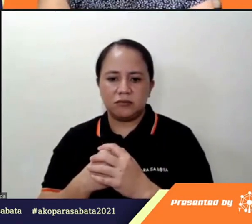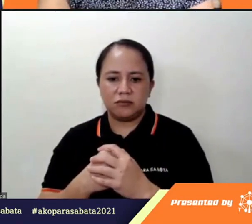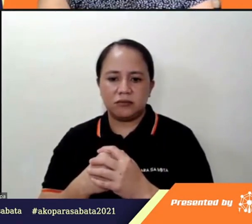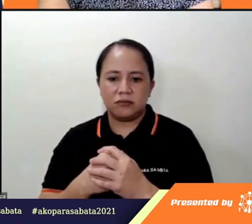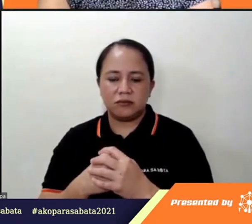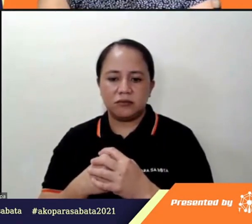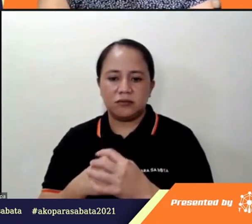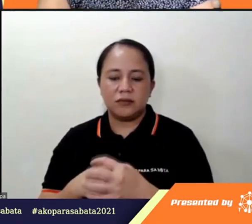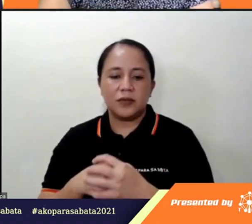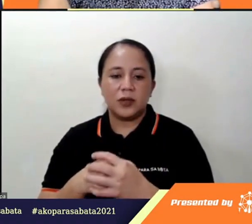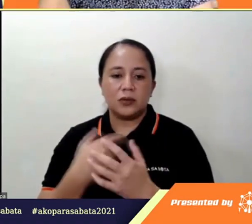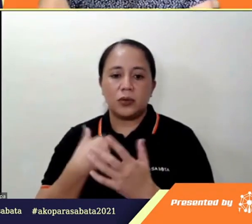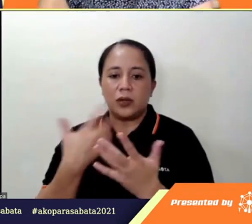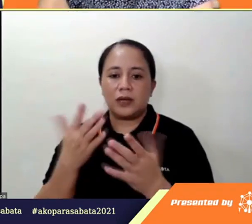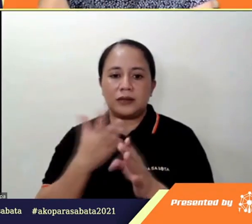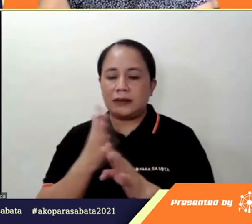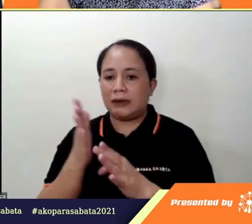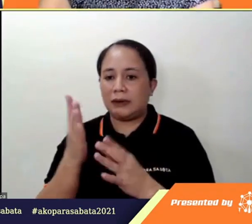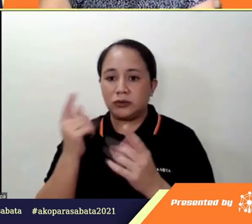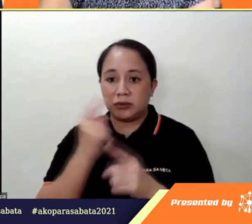nga magtanong ng direksyon? Correct!